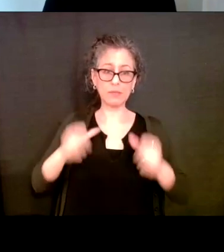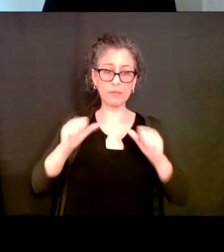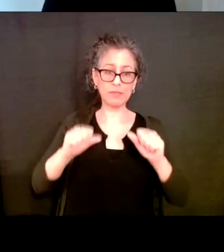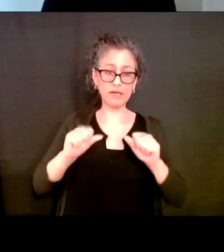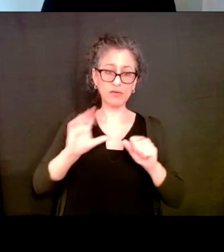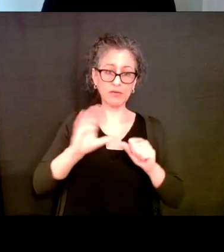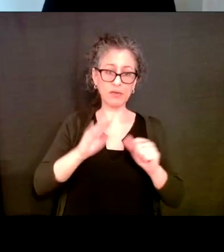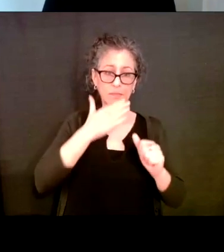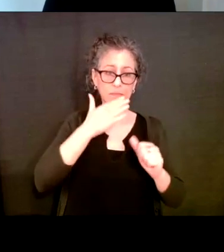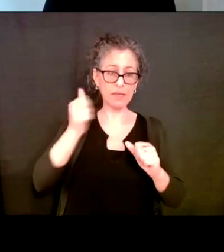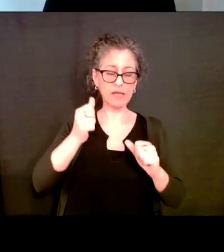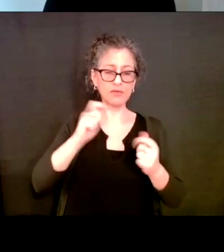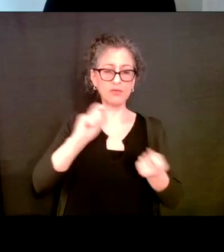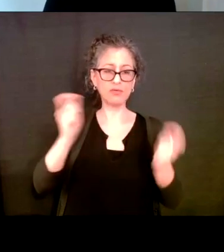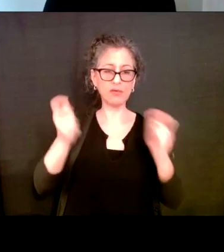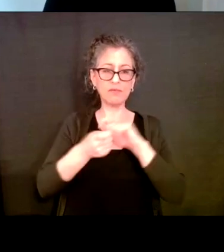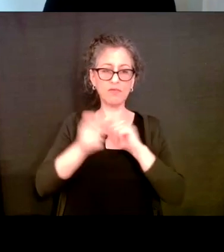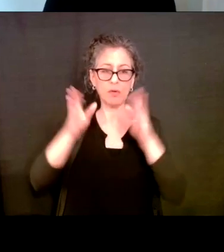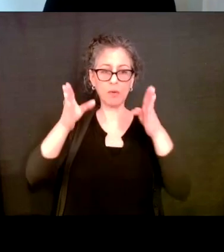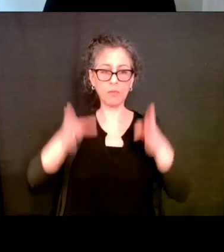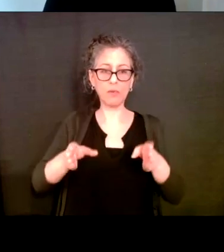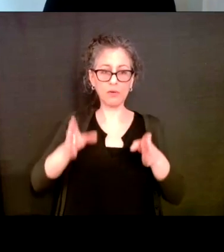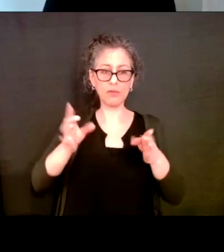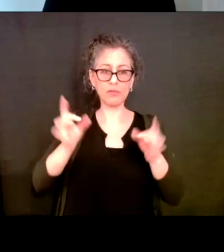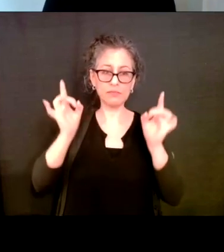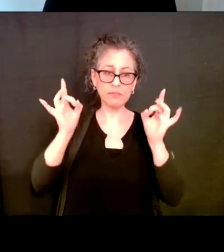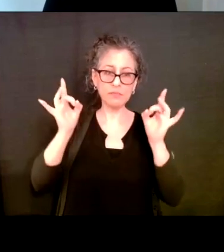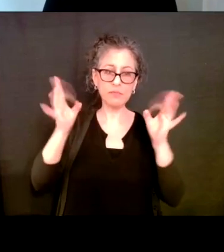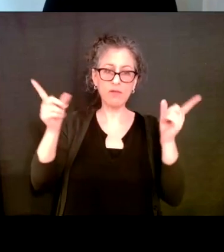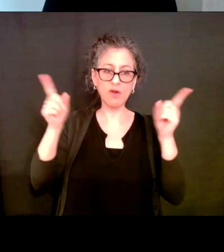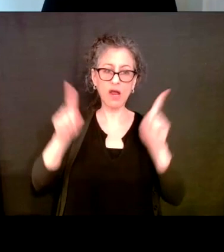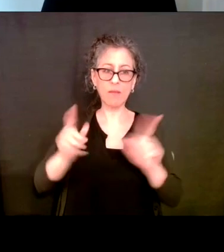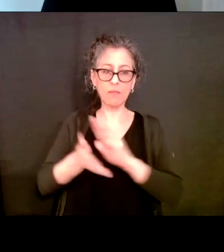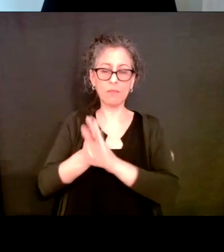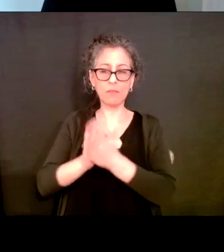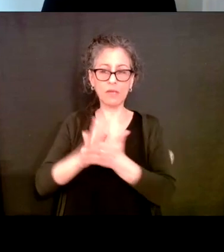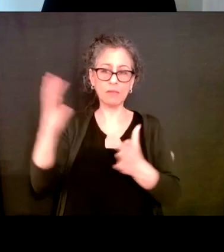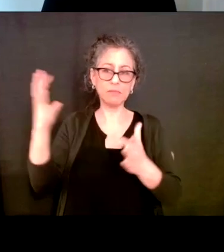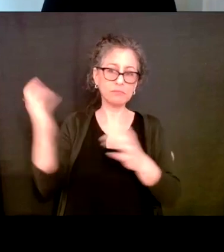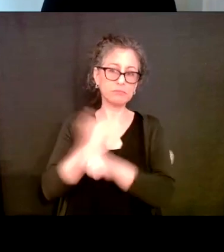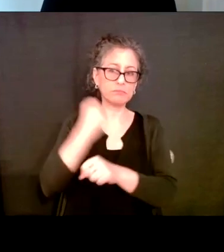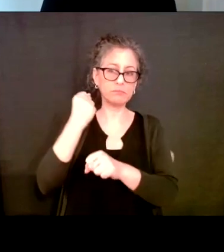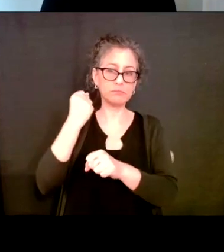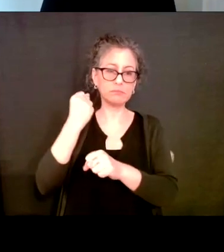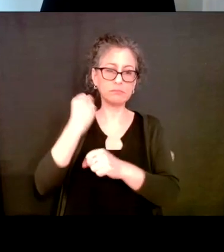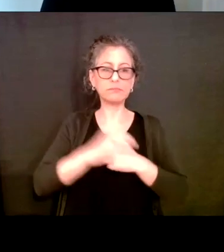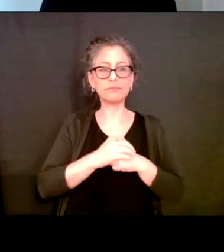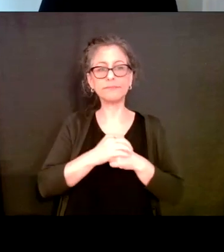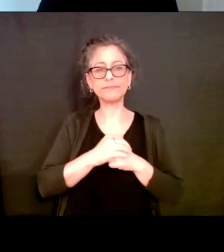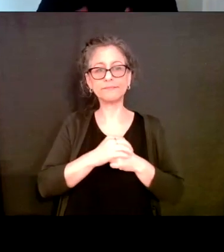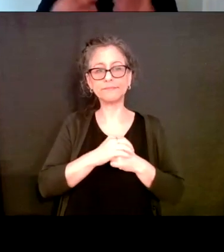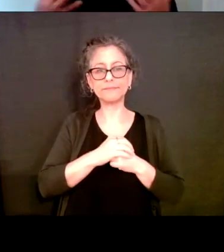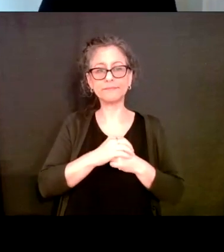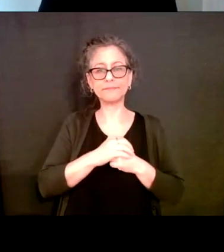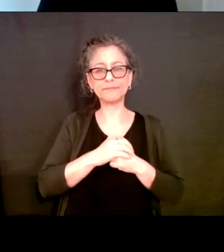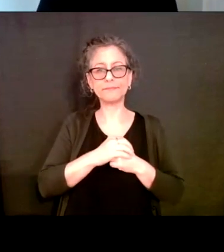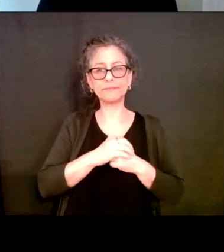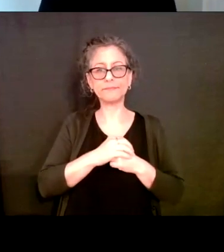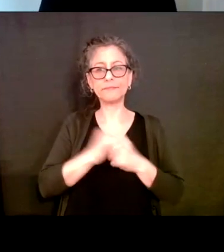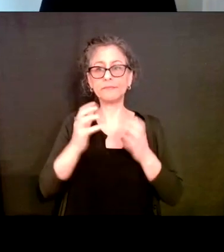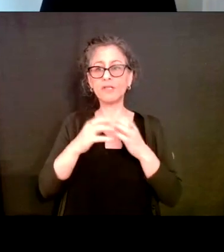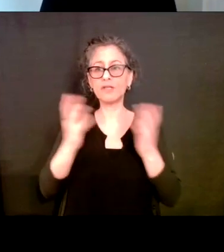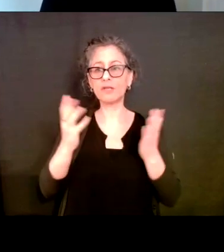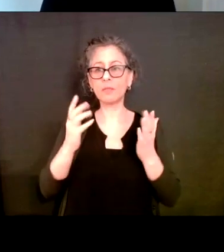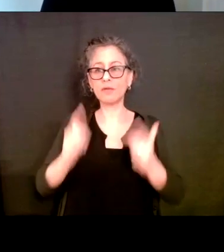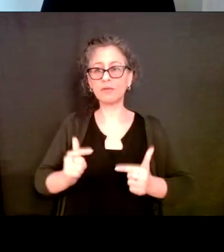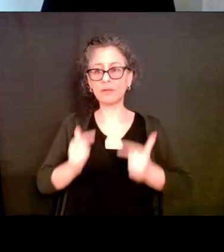best, which is to transform a personal tragedy into a triumph. And so much of the lives